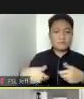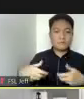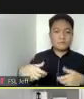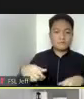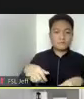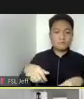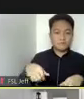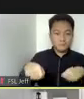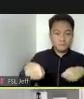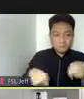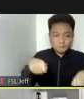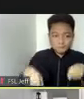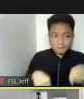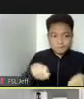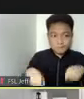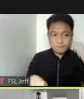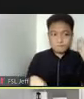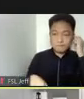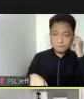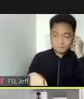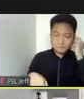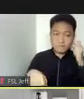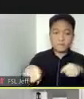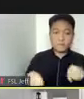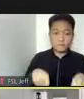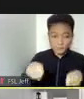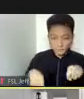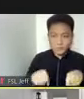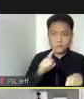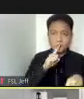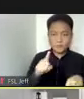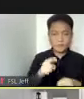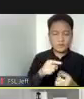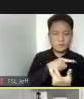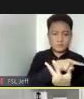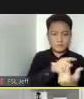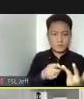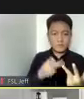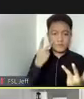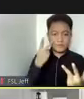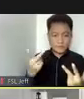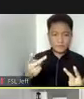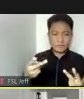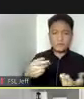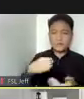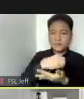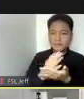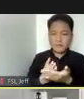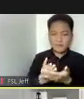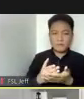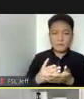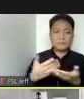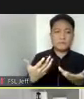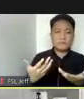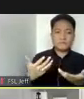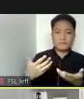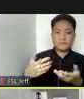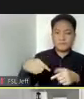course, Captain A right above the knee. And we name our team as Team Incomplete. Pero